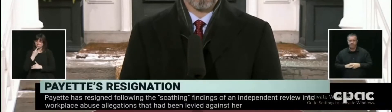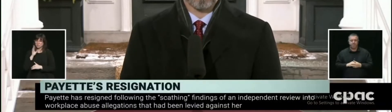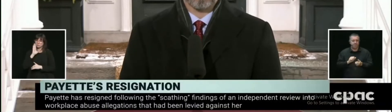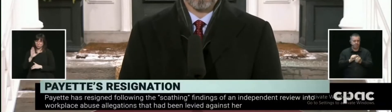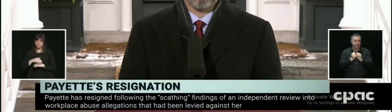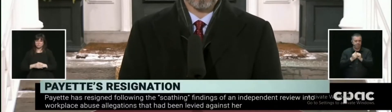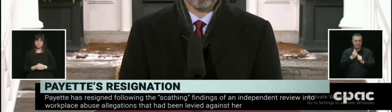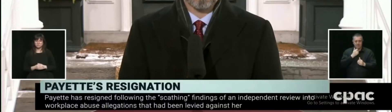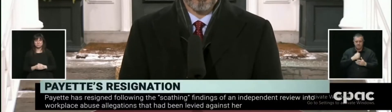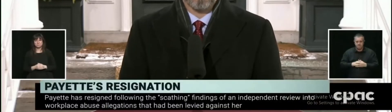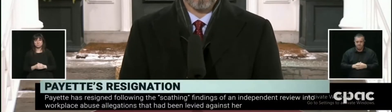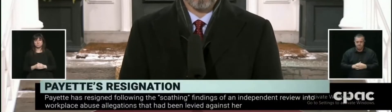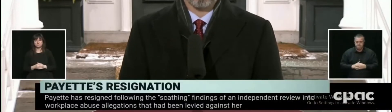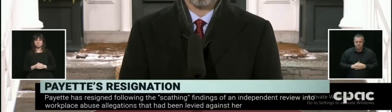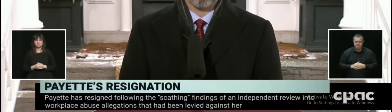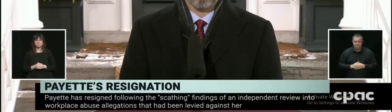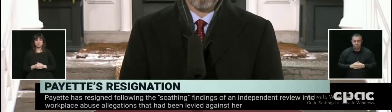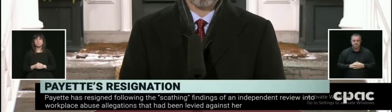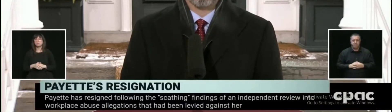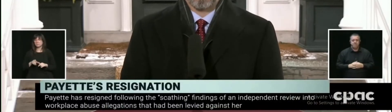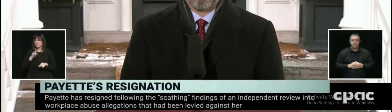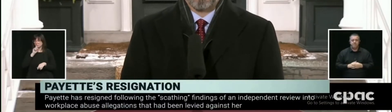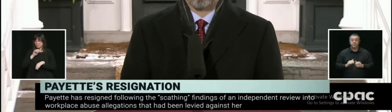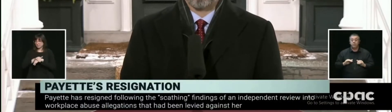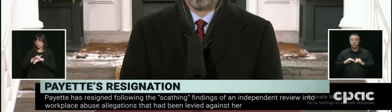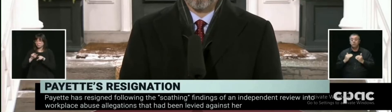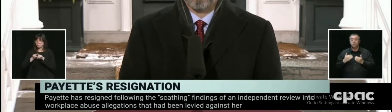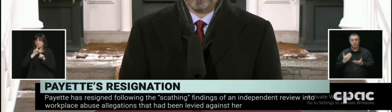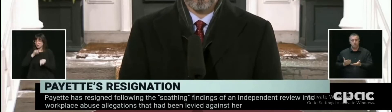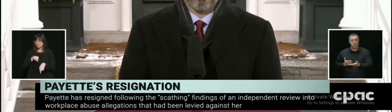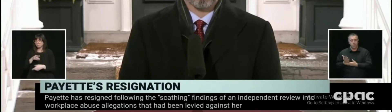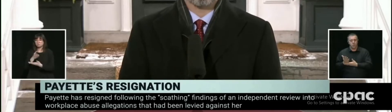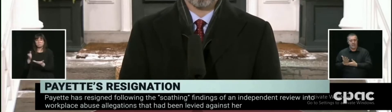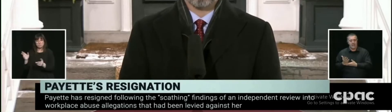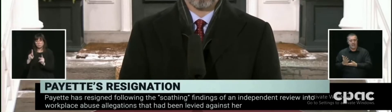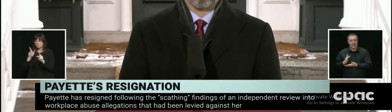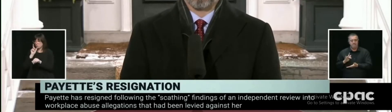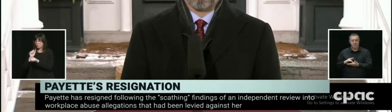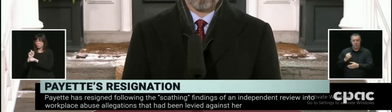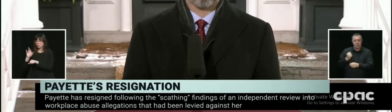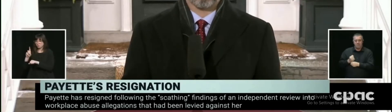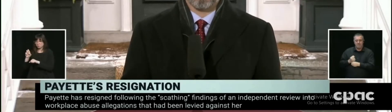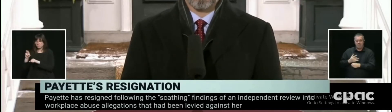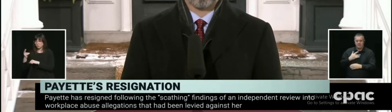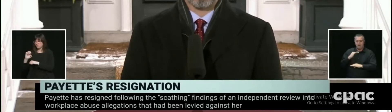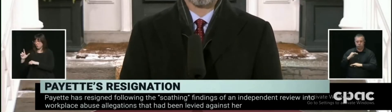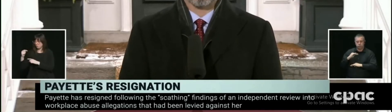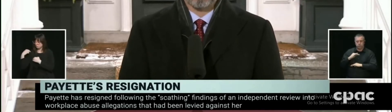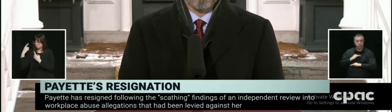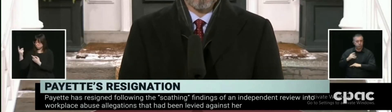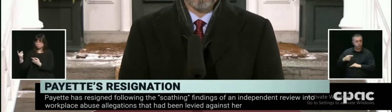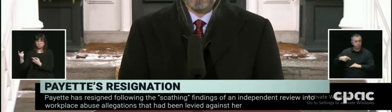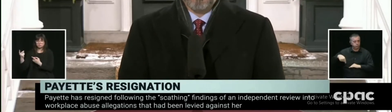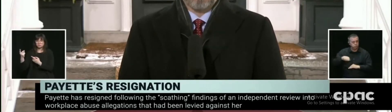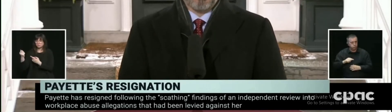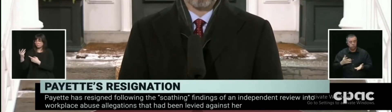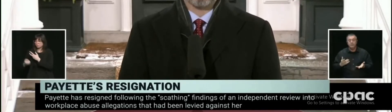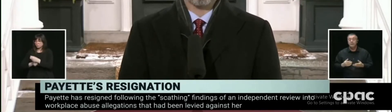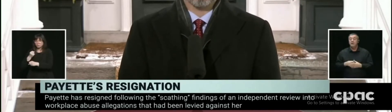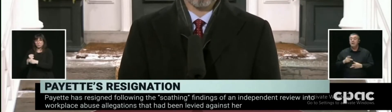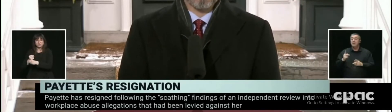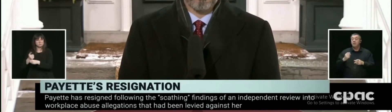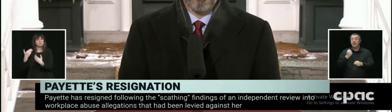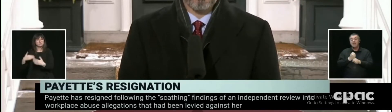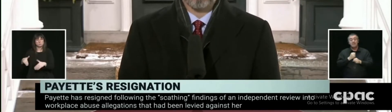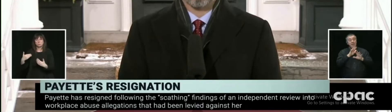Everyone has the right to a safe and secure workplace. People who've worked in Rideau Hall over the past years have done